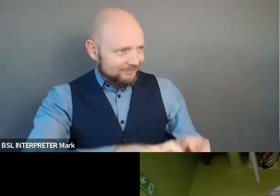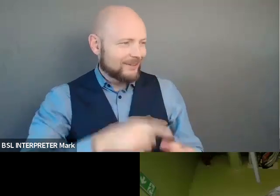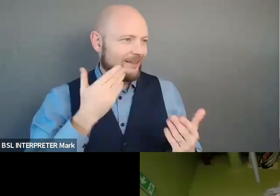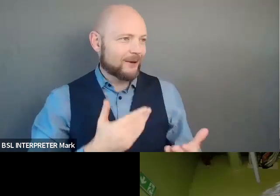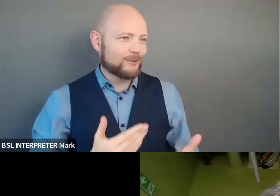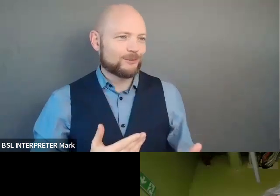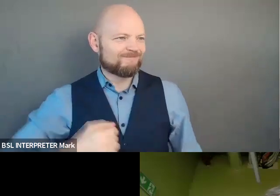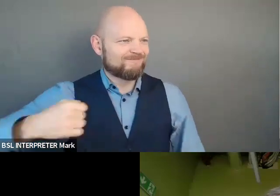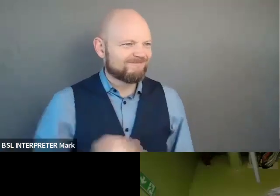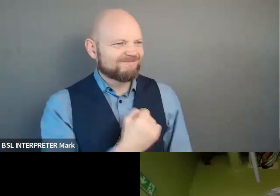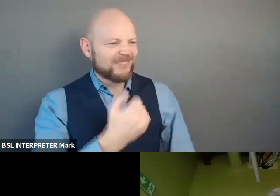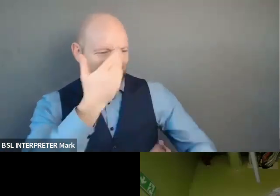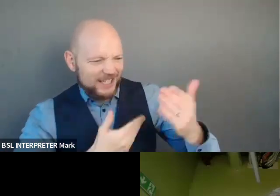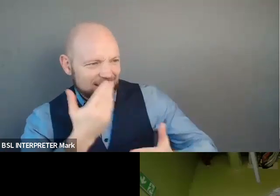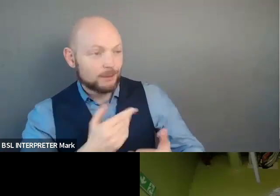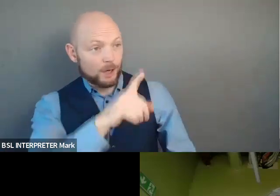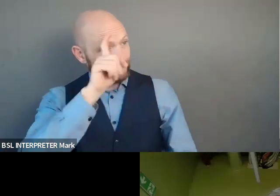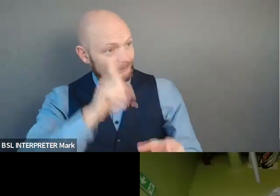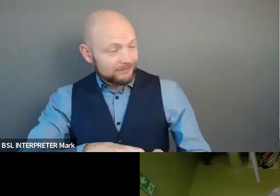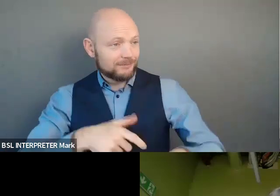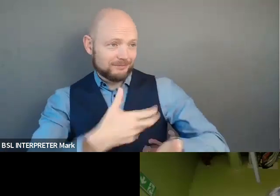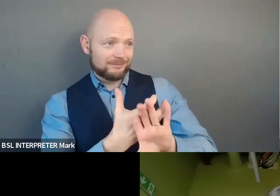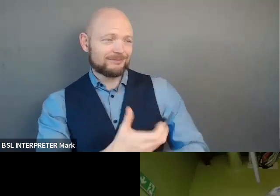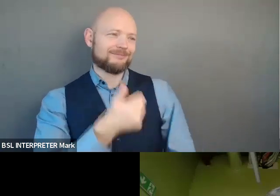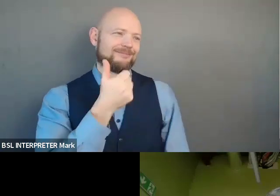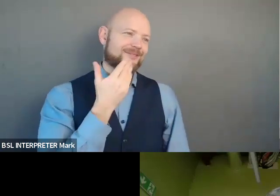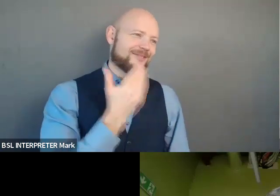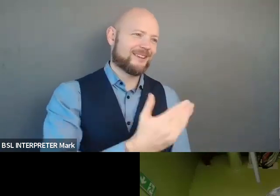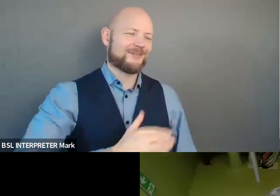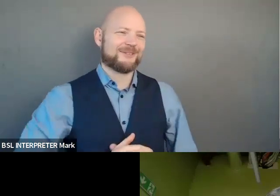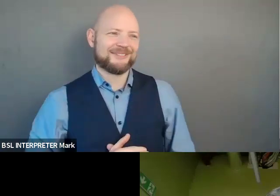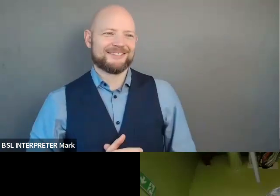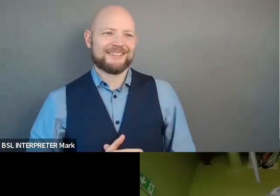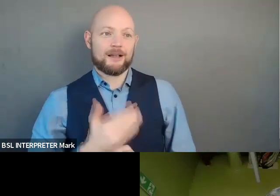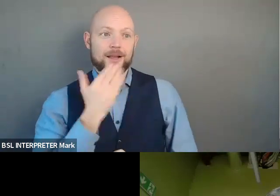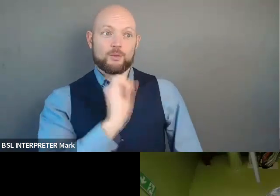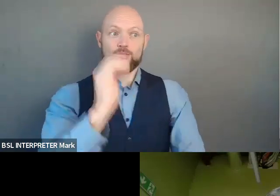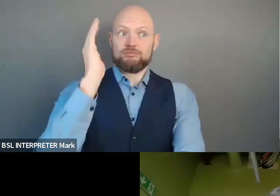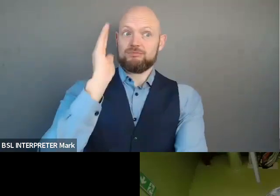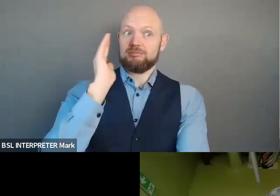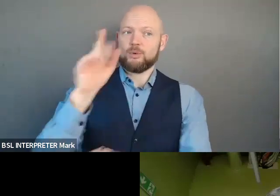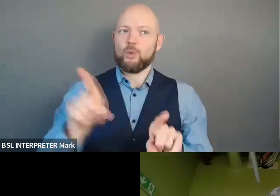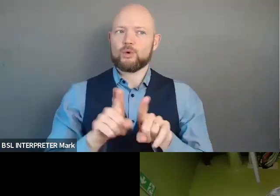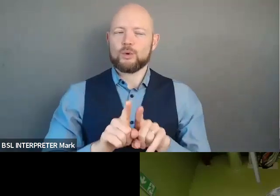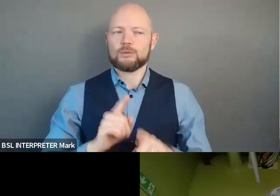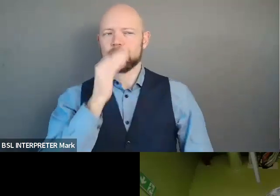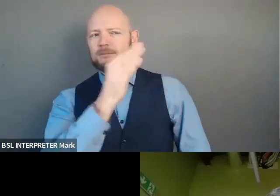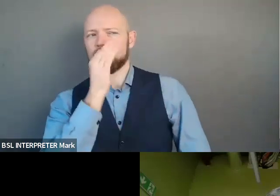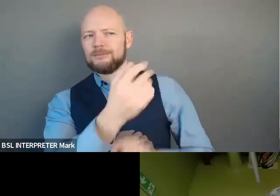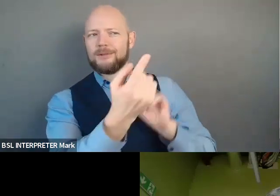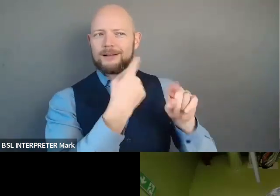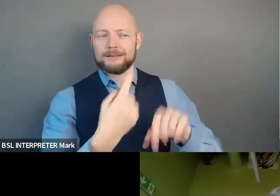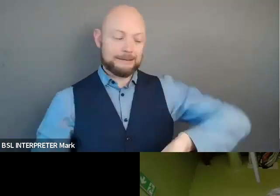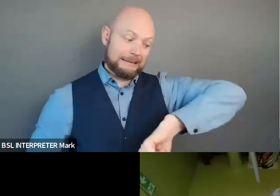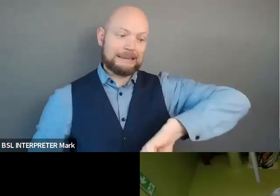nice to have you here in person, but we're really happy that you are able to join us online at least. And thanks for your presentation and your considered answers to the questions. Unfortunately,